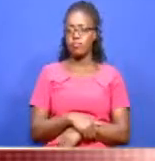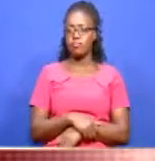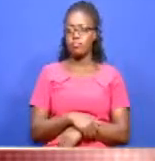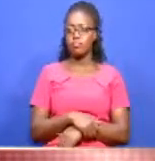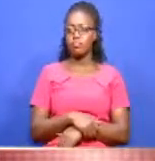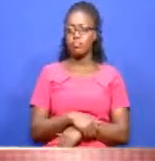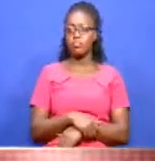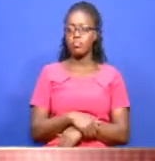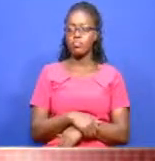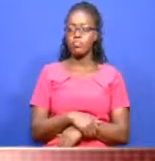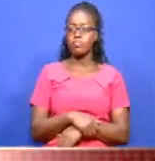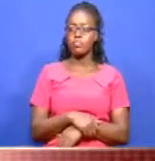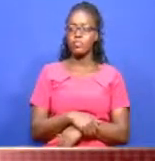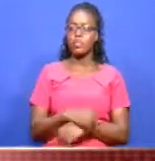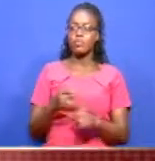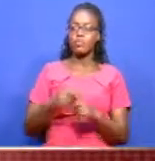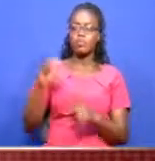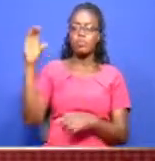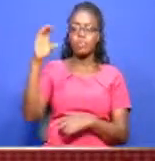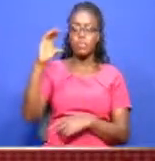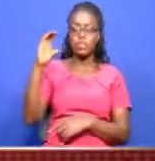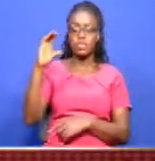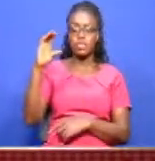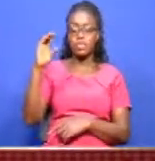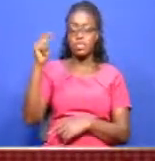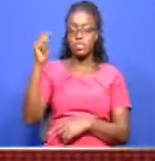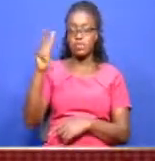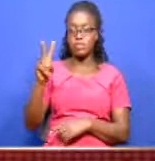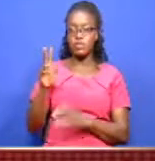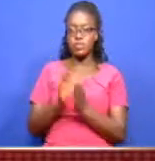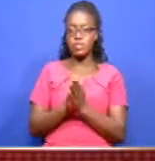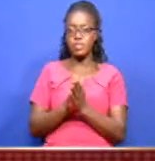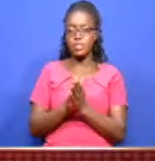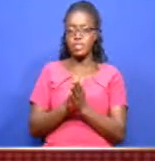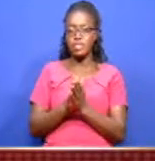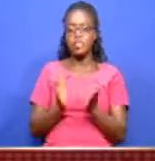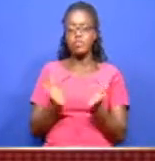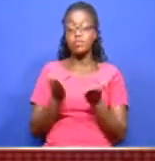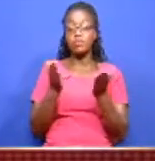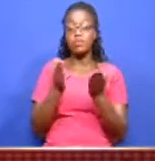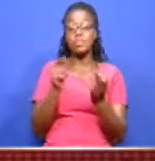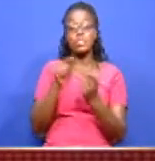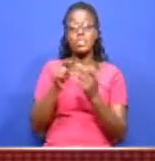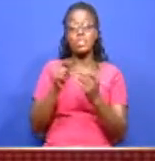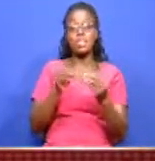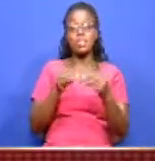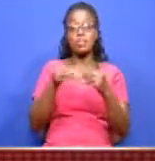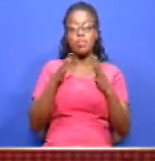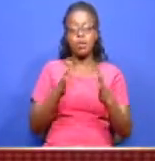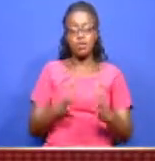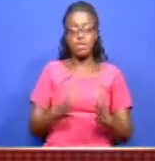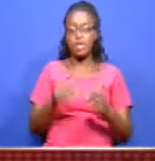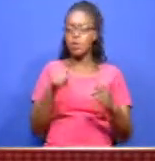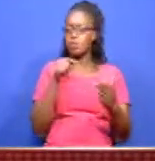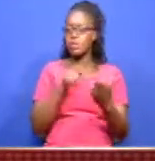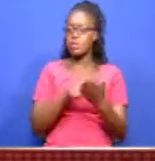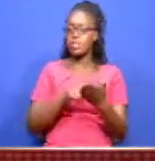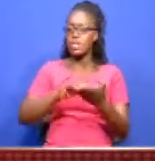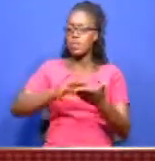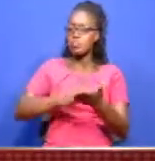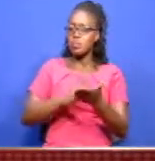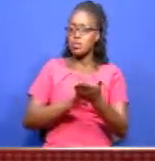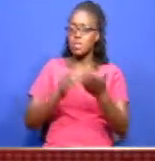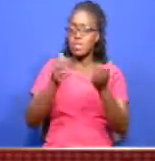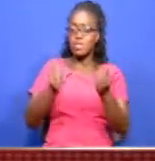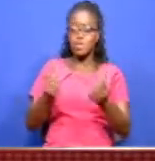My name is Chemtai going from Citizen TV, and you have intensified testing in the border points to ensure that even truckers, if they need to move goods